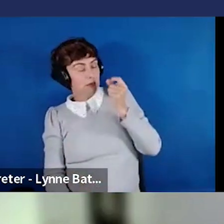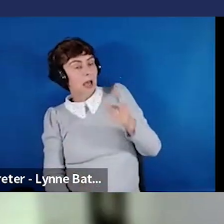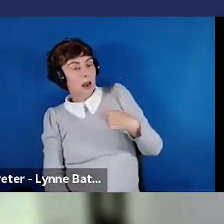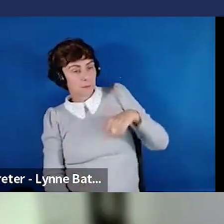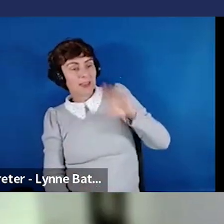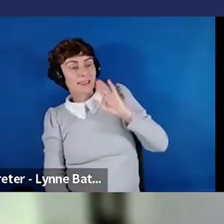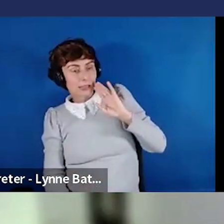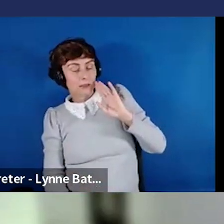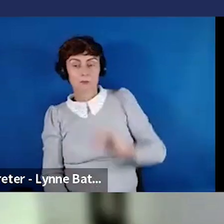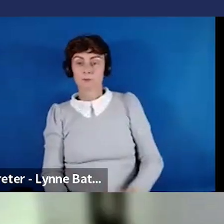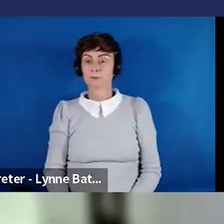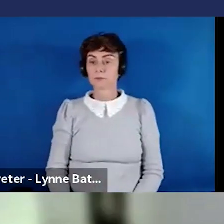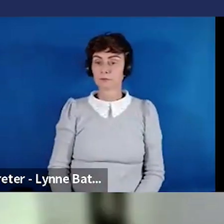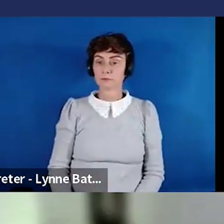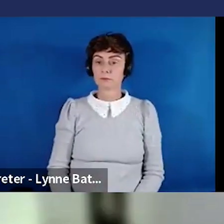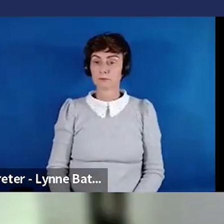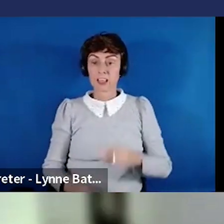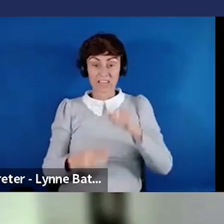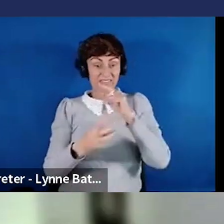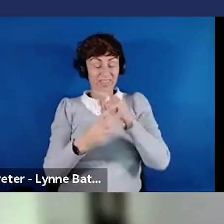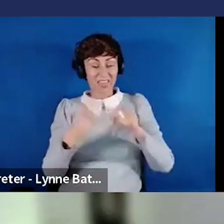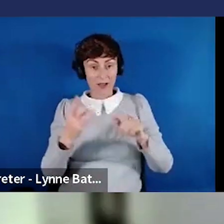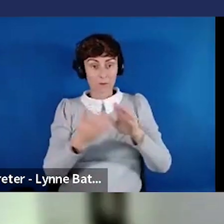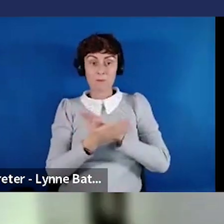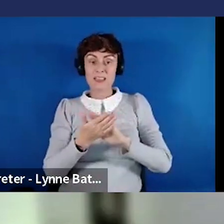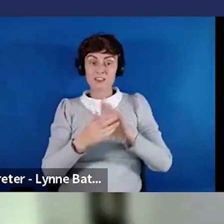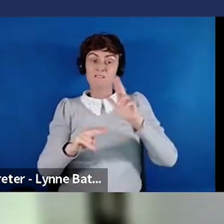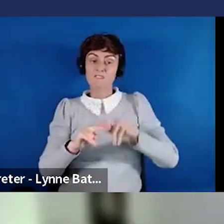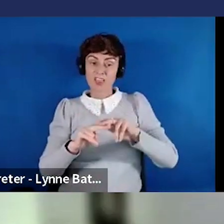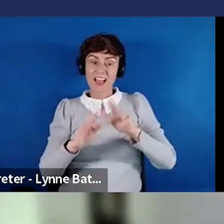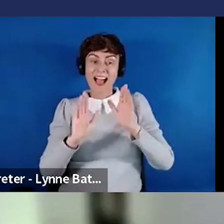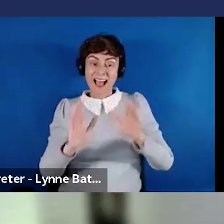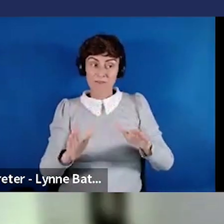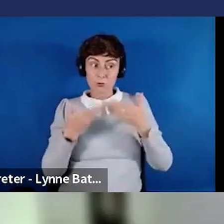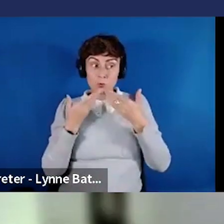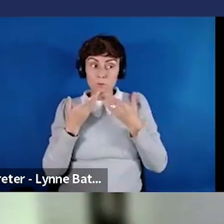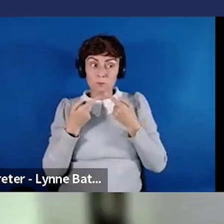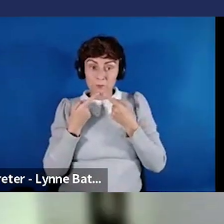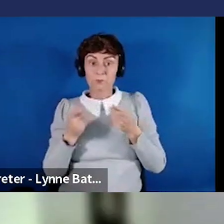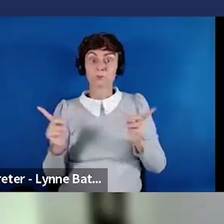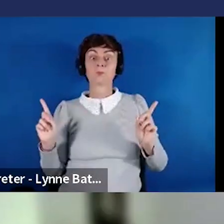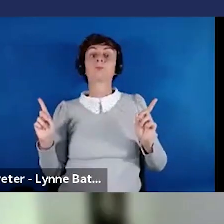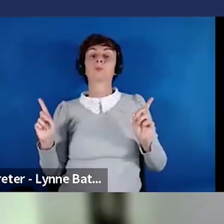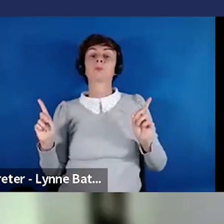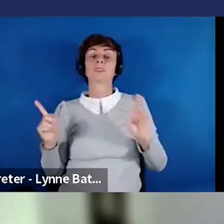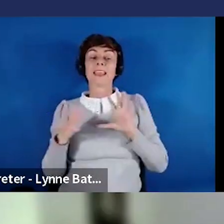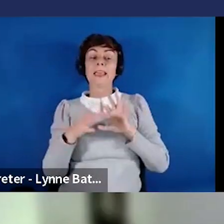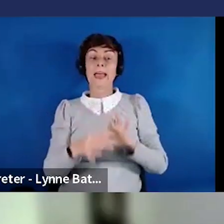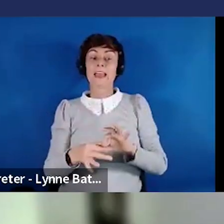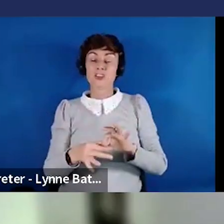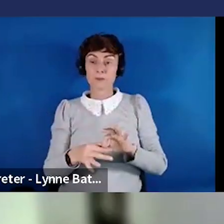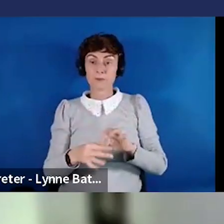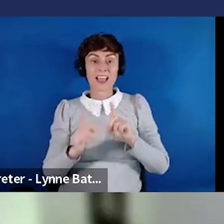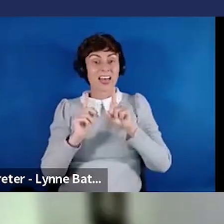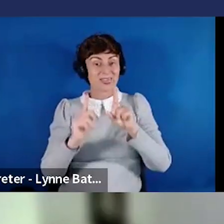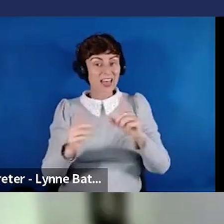traumatic. All of that relies on them being engaged with, and that tends to be where the gaps are. The professionals